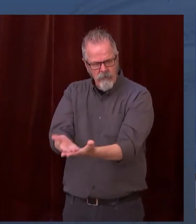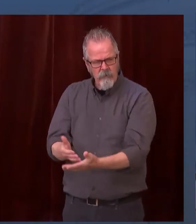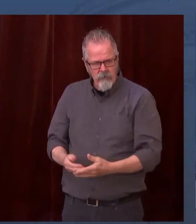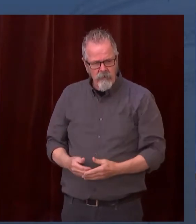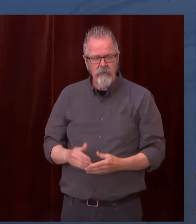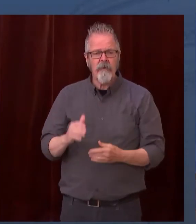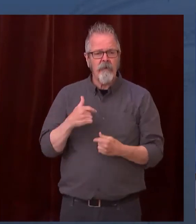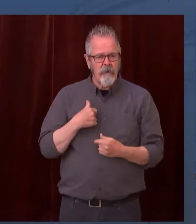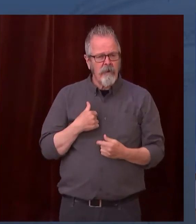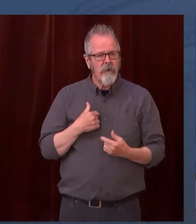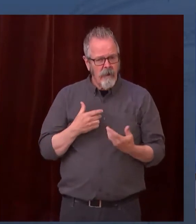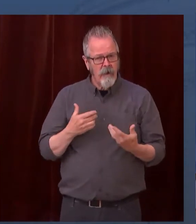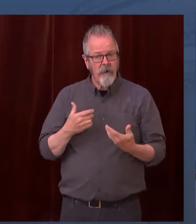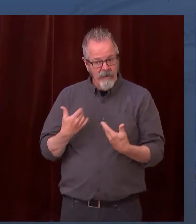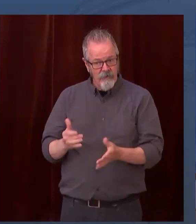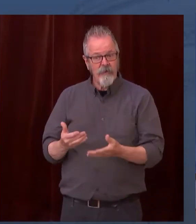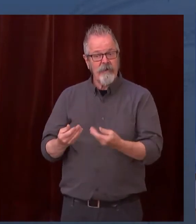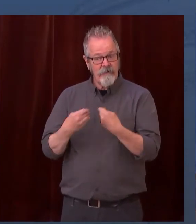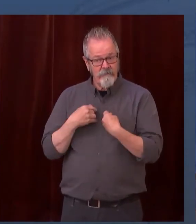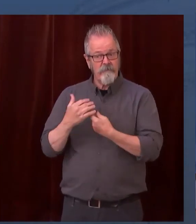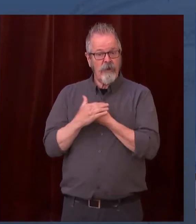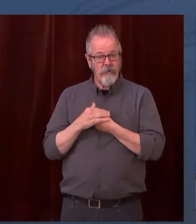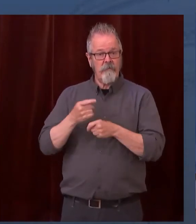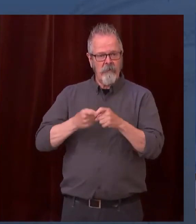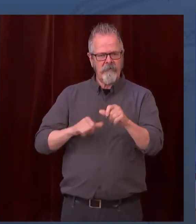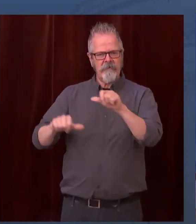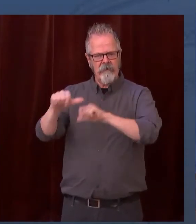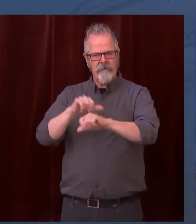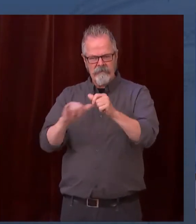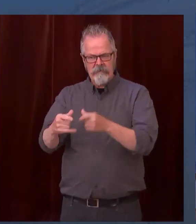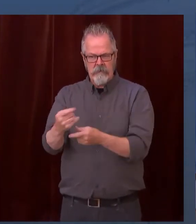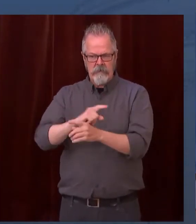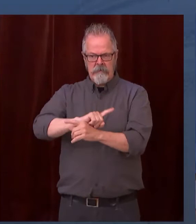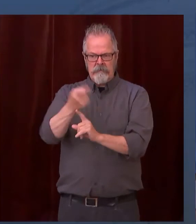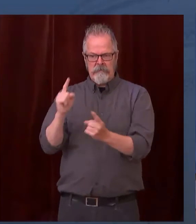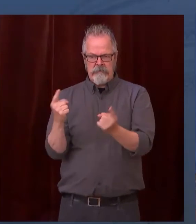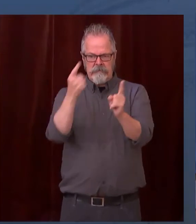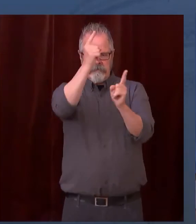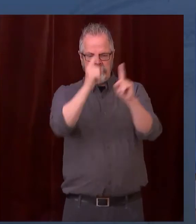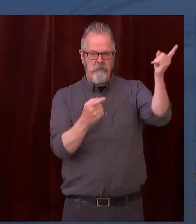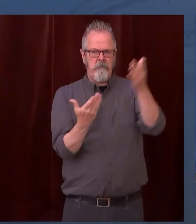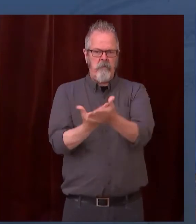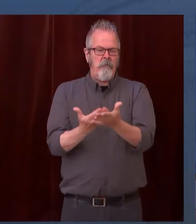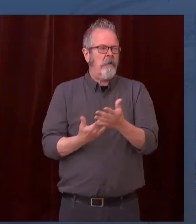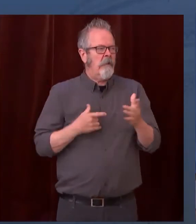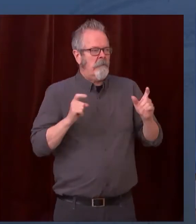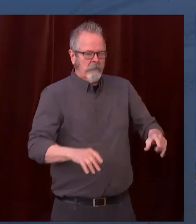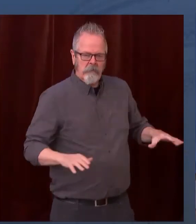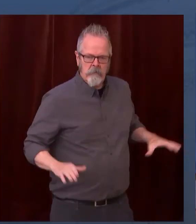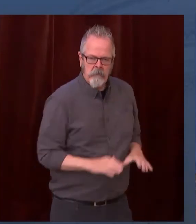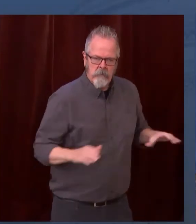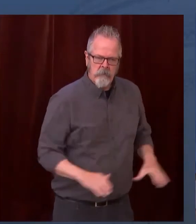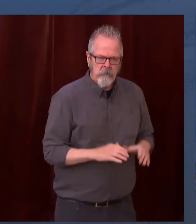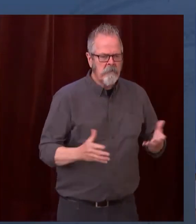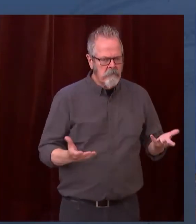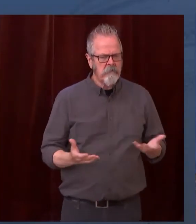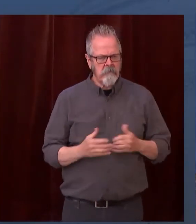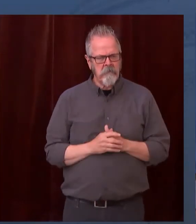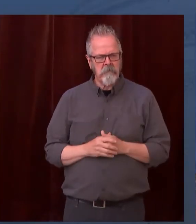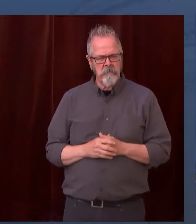date, but people seem to be lessening their commitment now to some of the social distancing